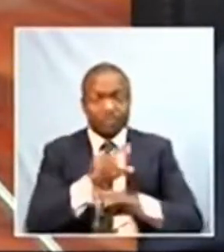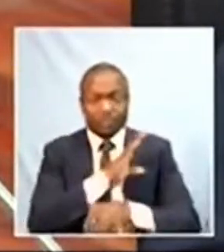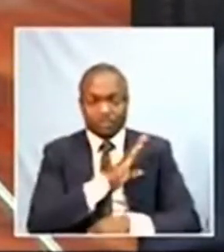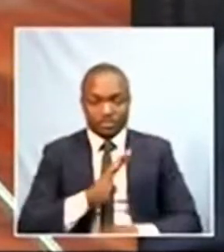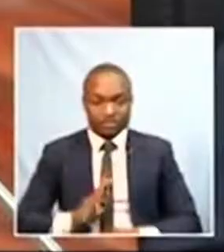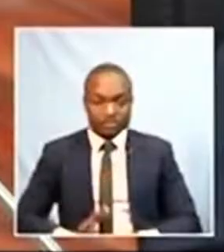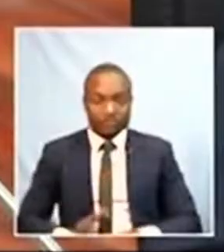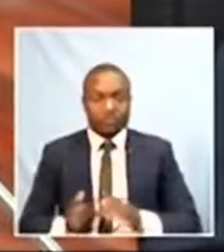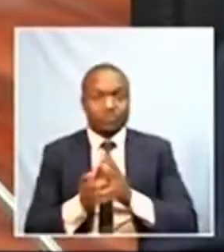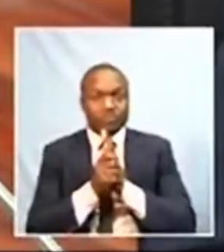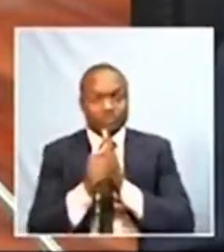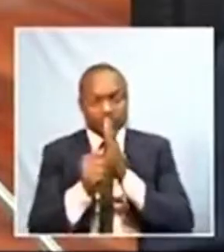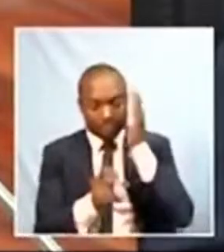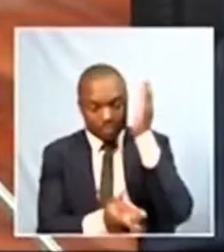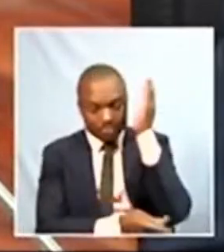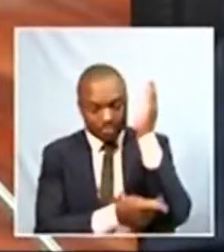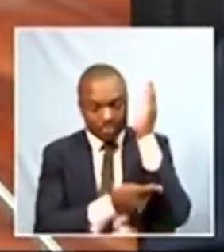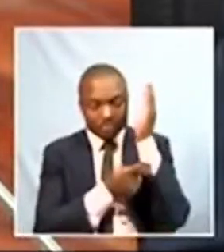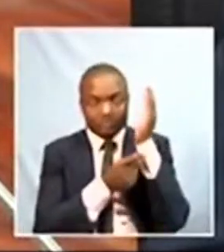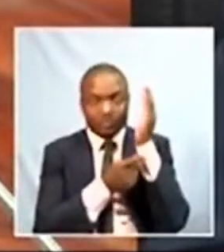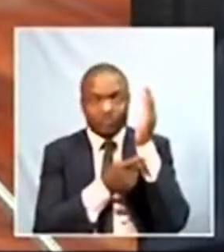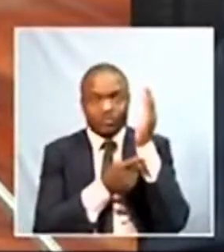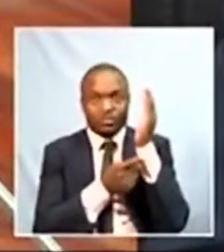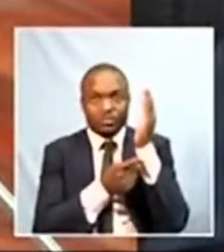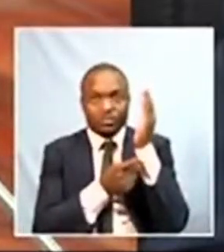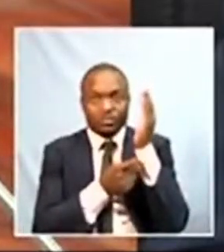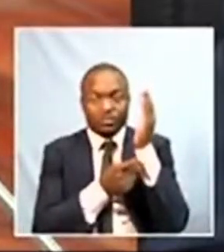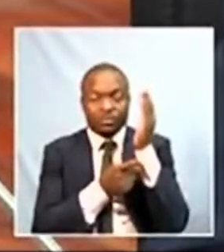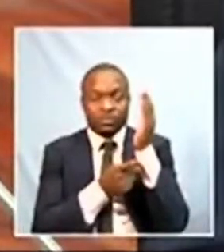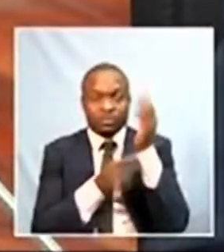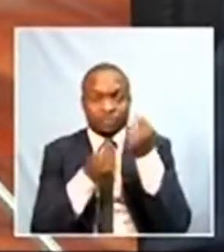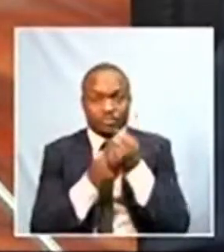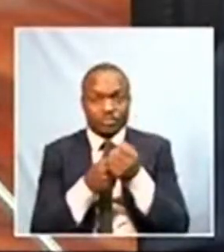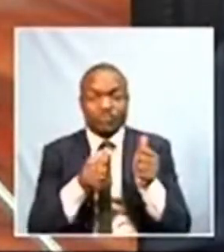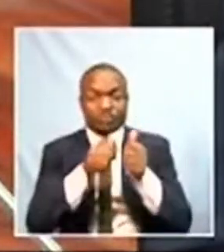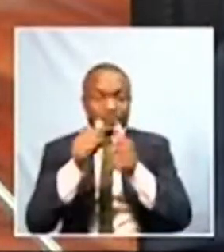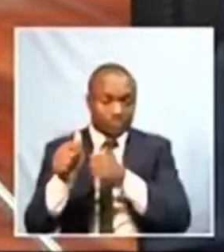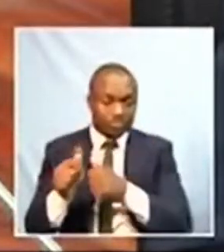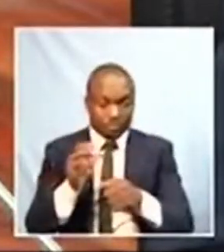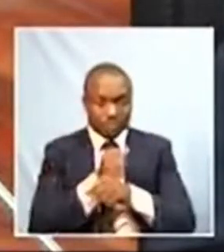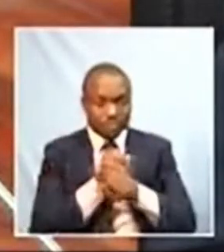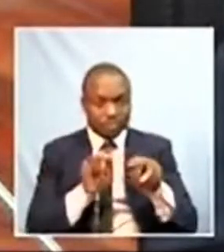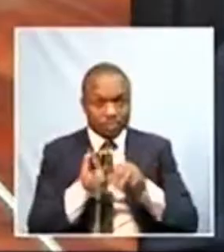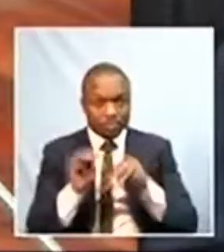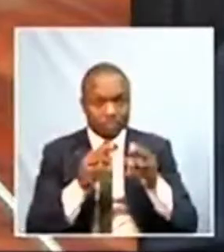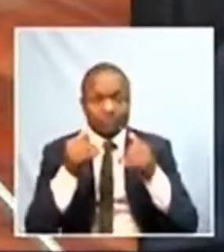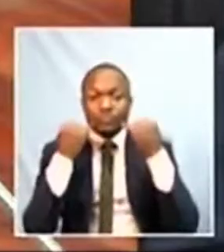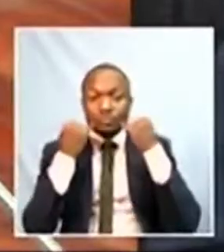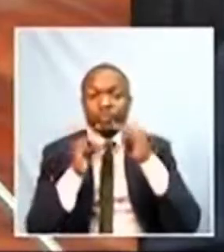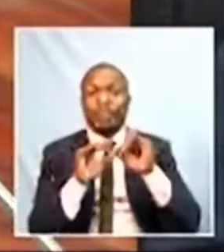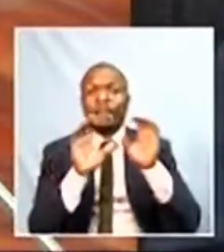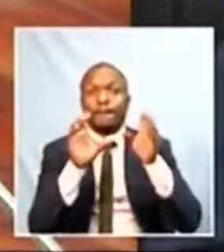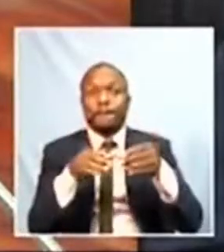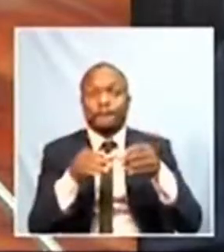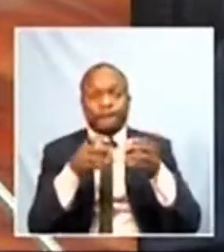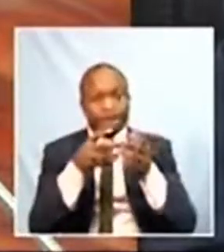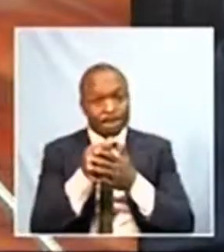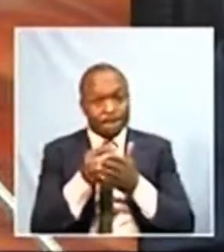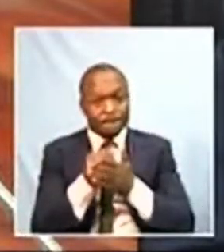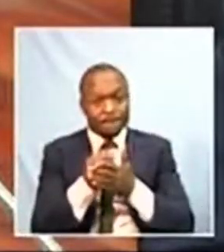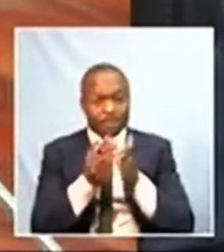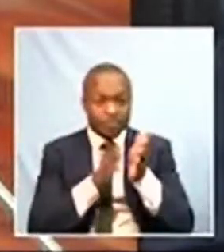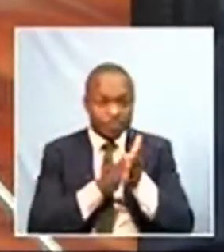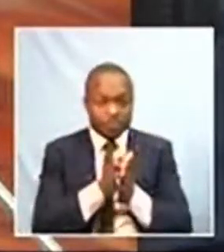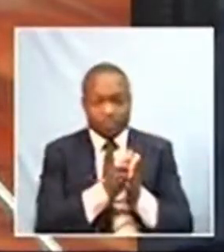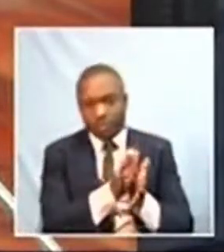boarding and skills development bursaries component. Action taken. Management wishes to inform the committee that the funds were